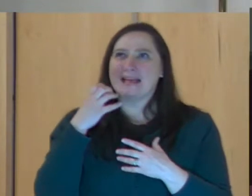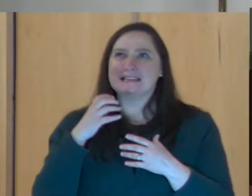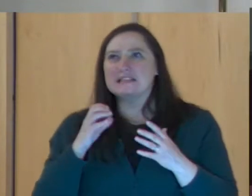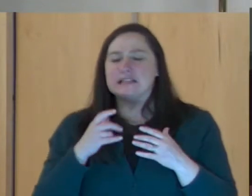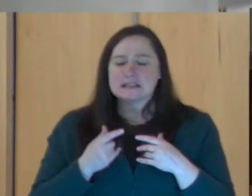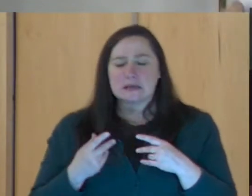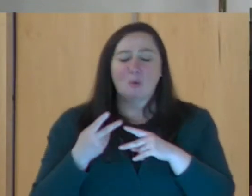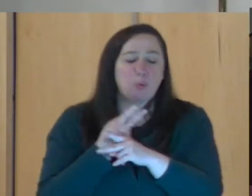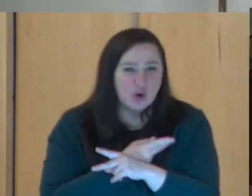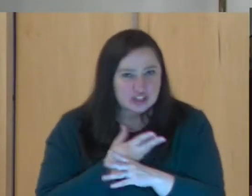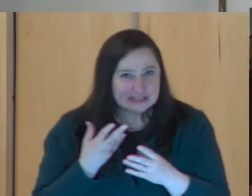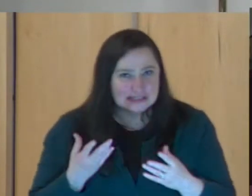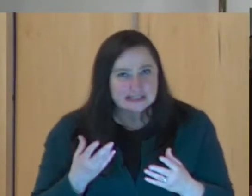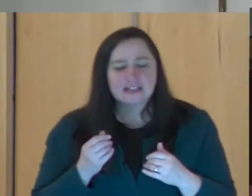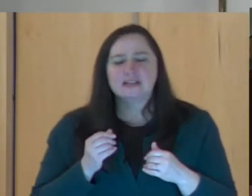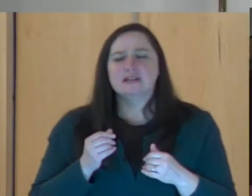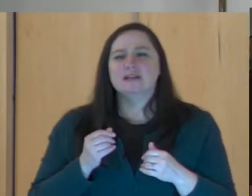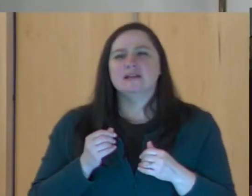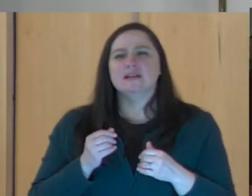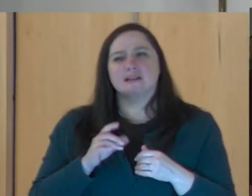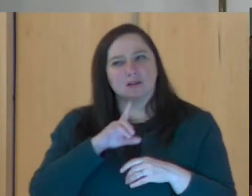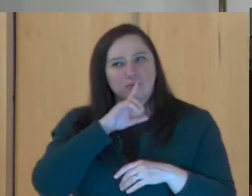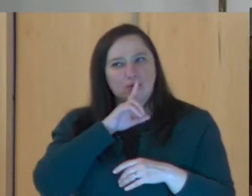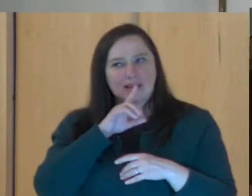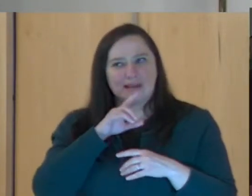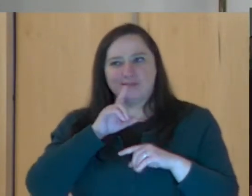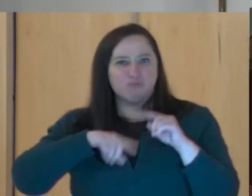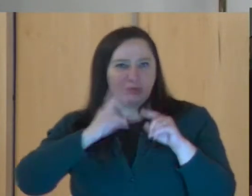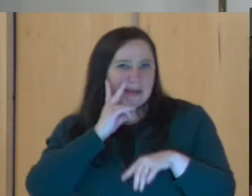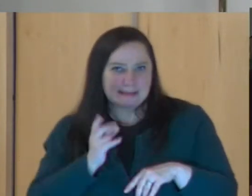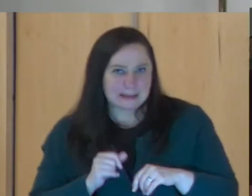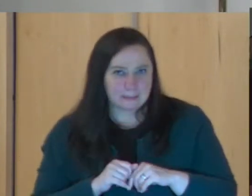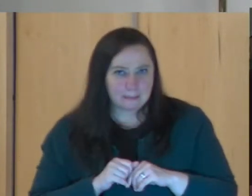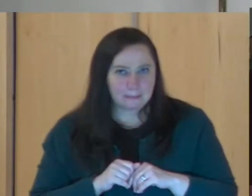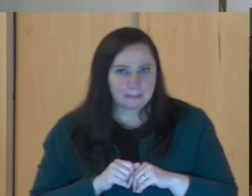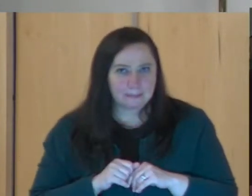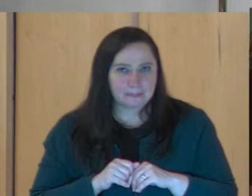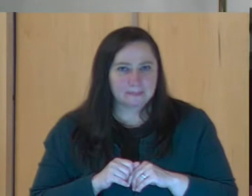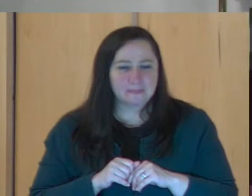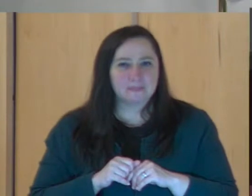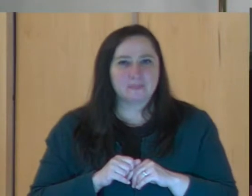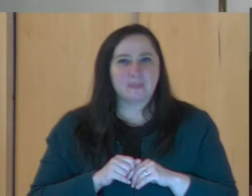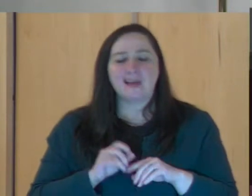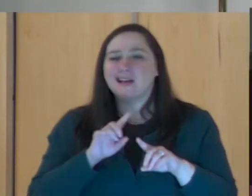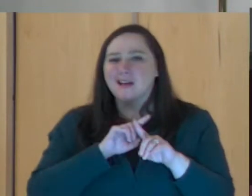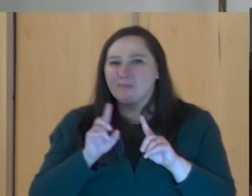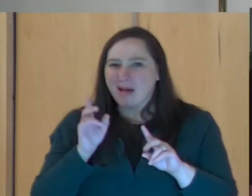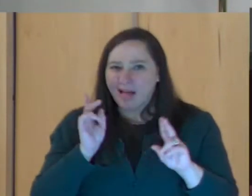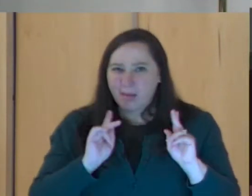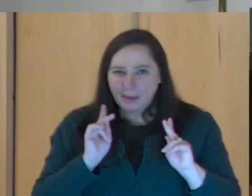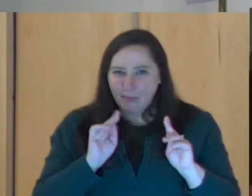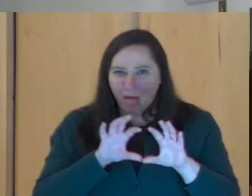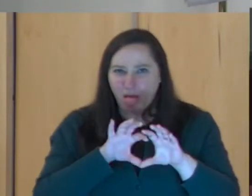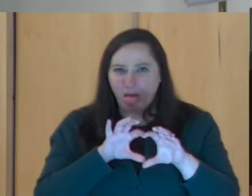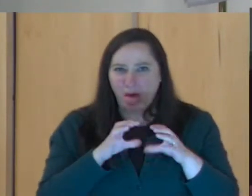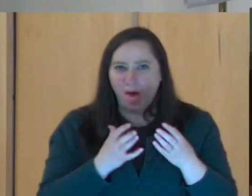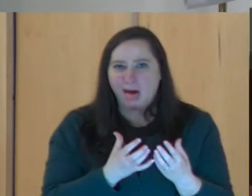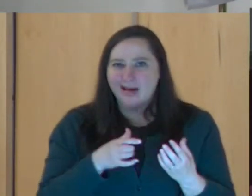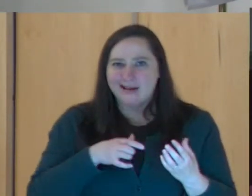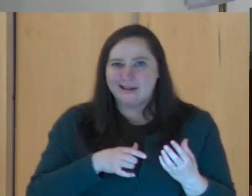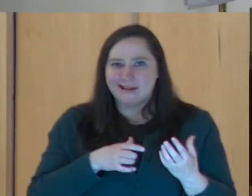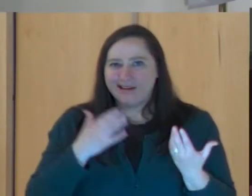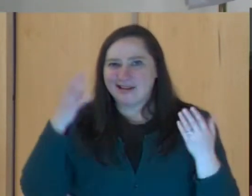worst hypocrites would be those where it's actually invisible. That nobody in the whole world is aware of